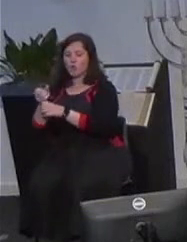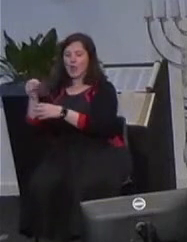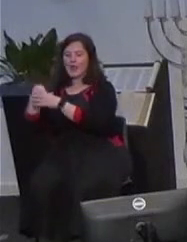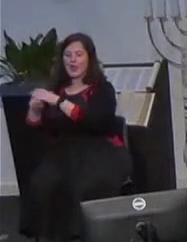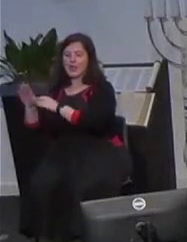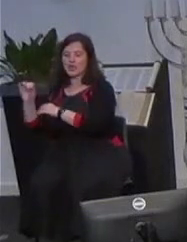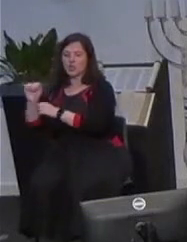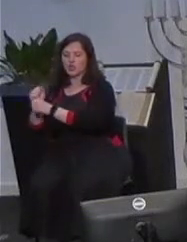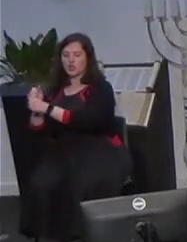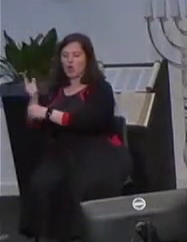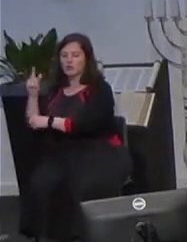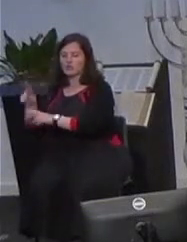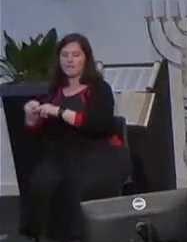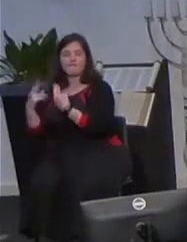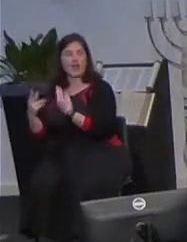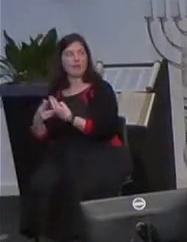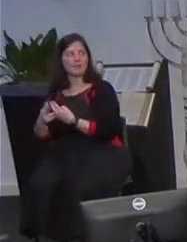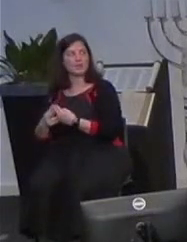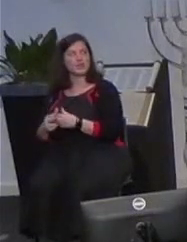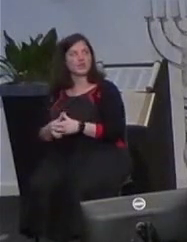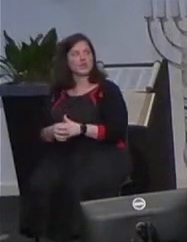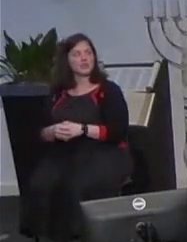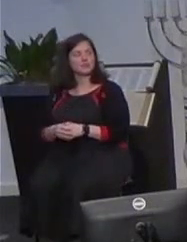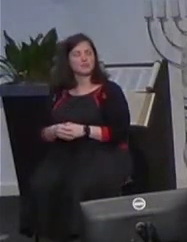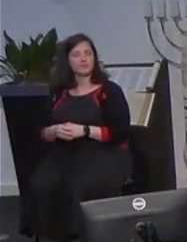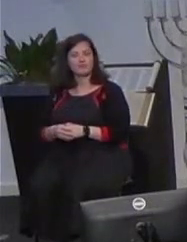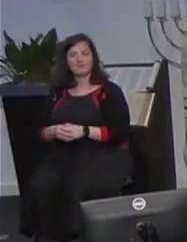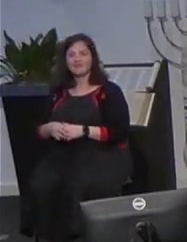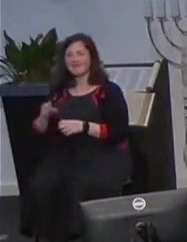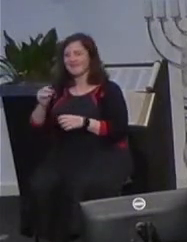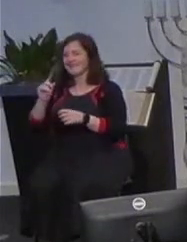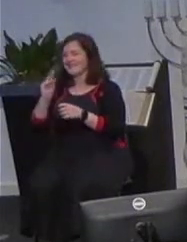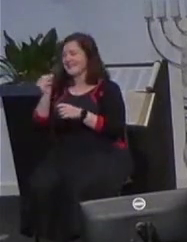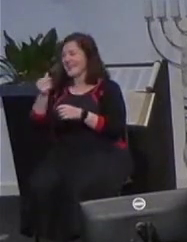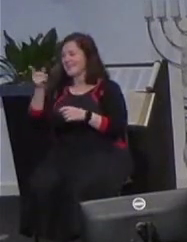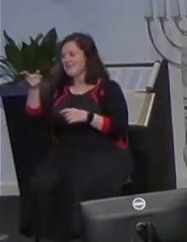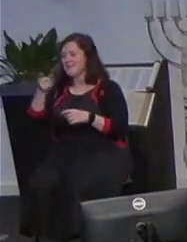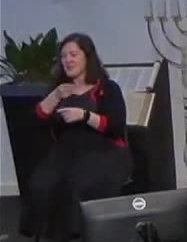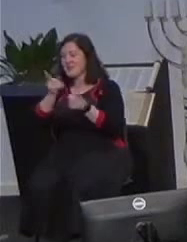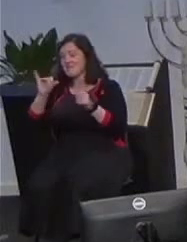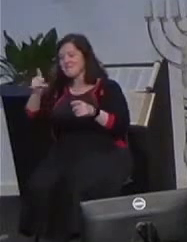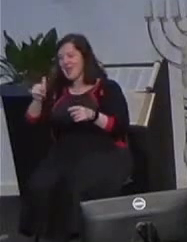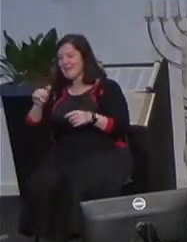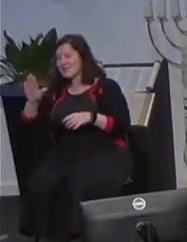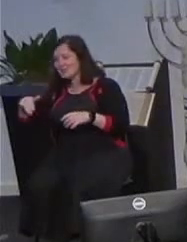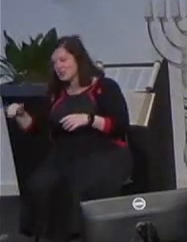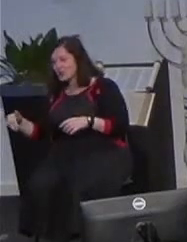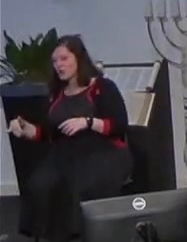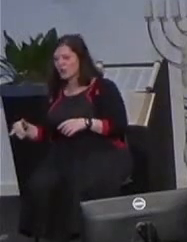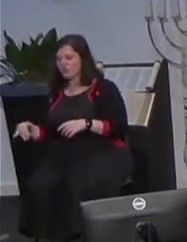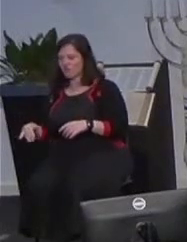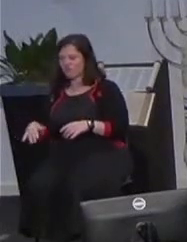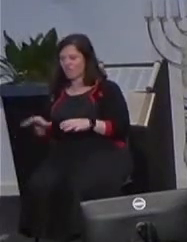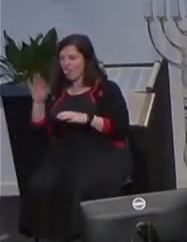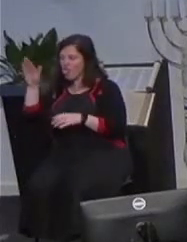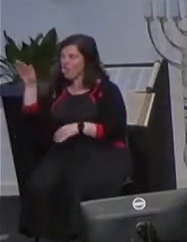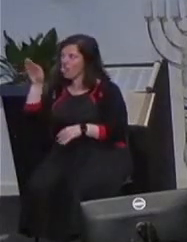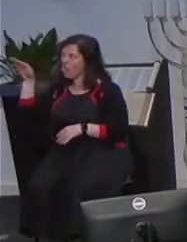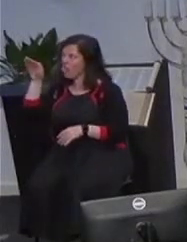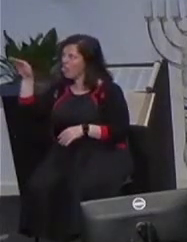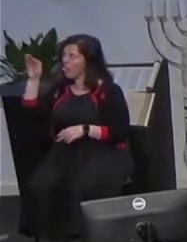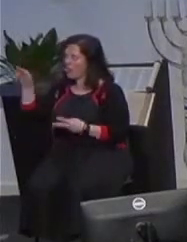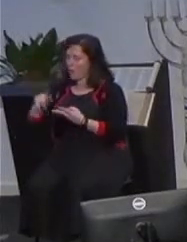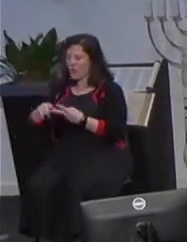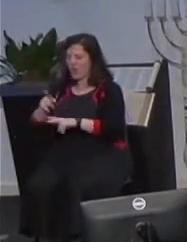morning, I don't know, maybe your kids were messing up. Maybe you were just running late and you were a bit frustrated. Maybe you've